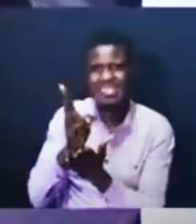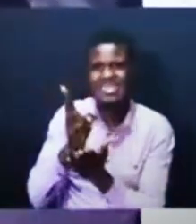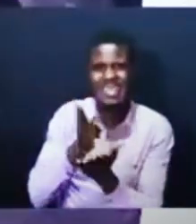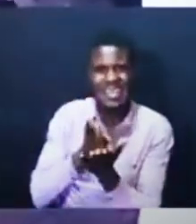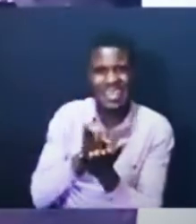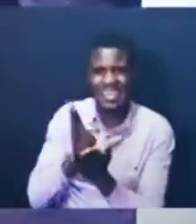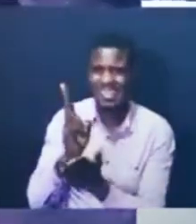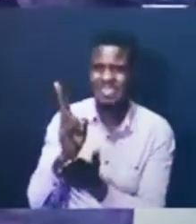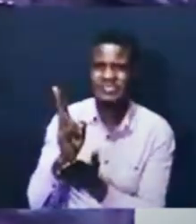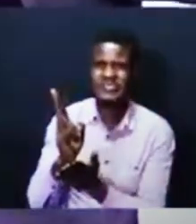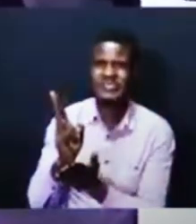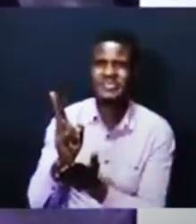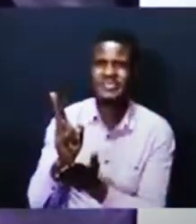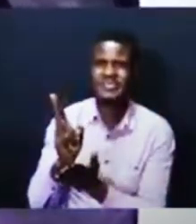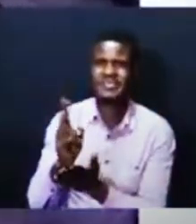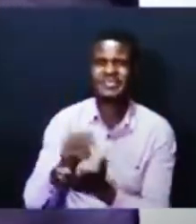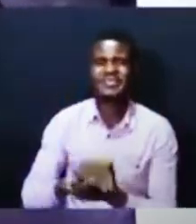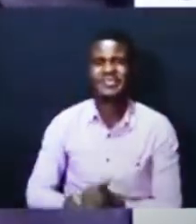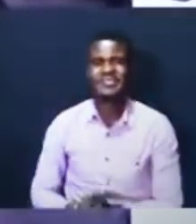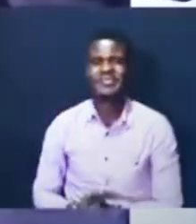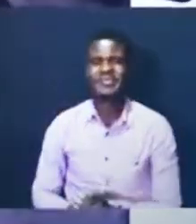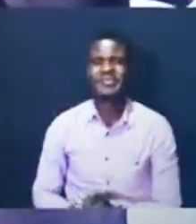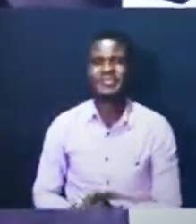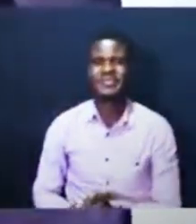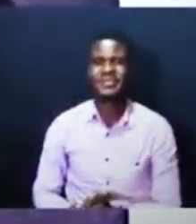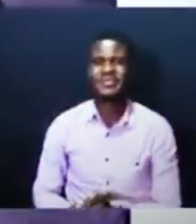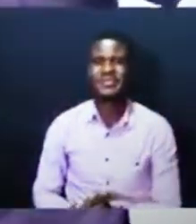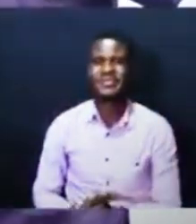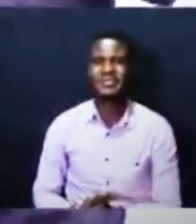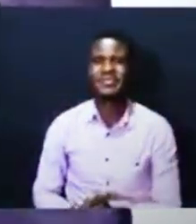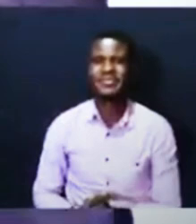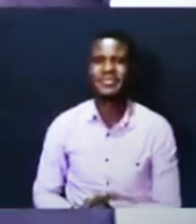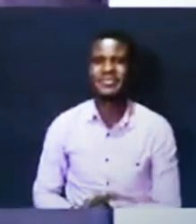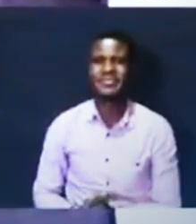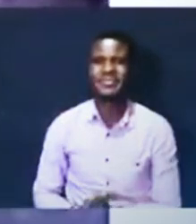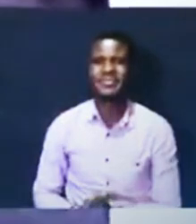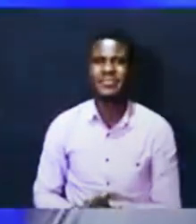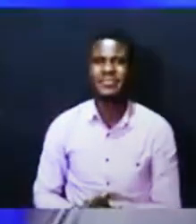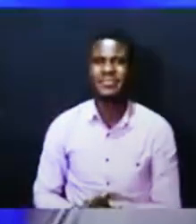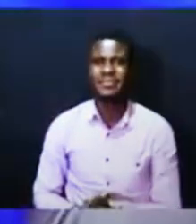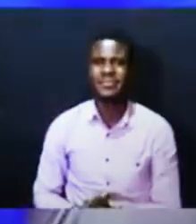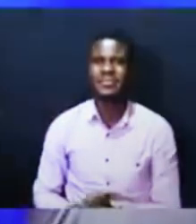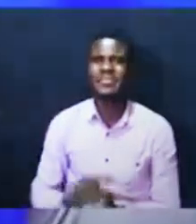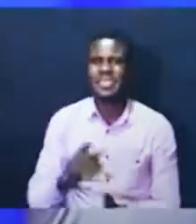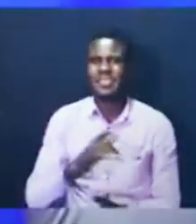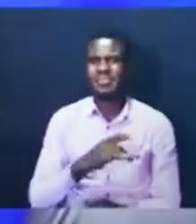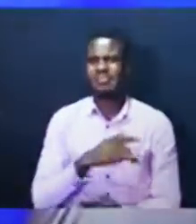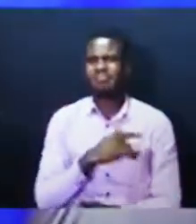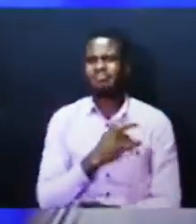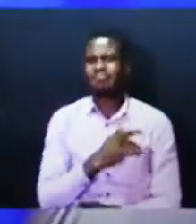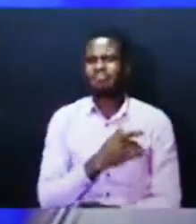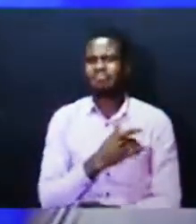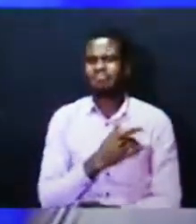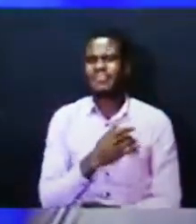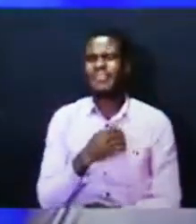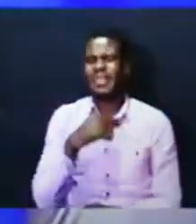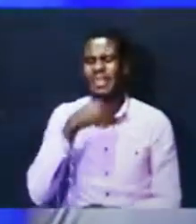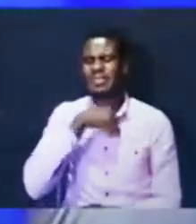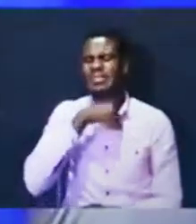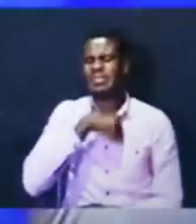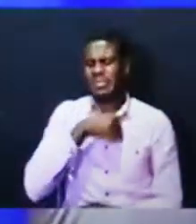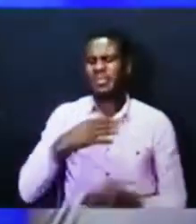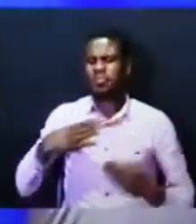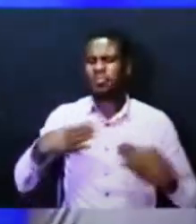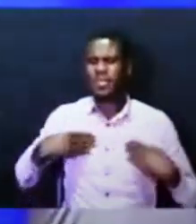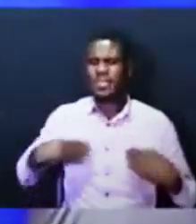emumuye emoreka mu na mum kronkron ye ene nokre epiti mu. Let us feel in our body muma yen